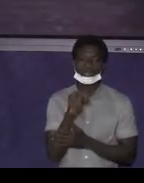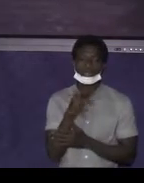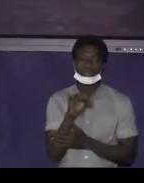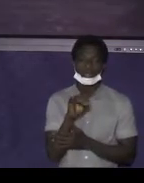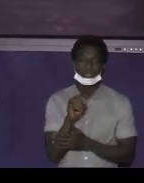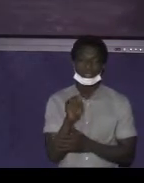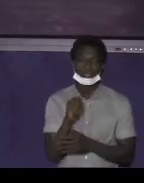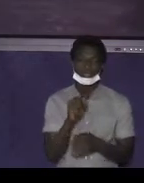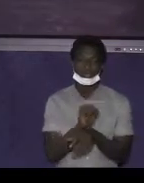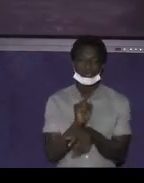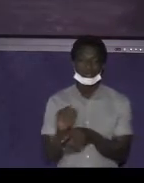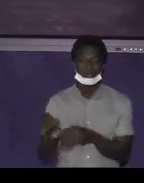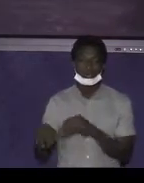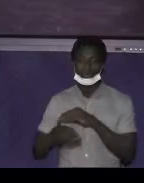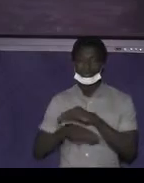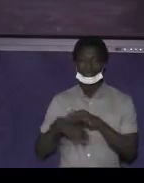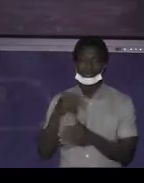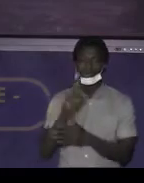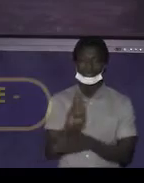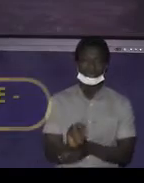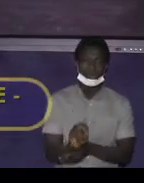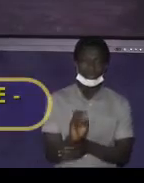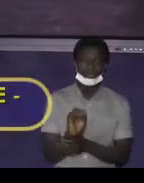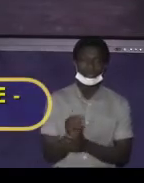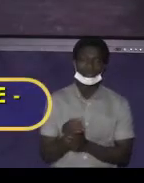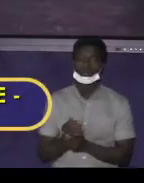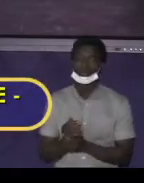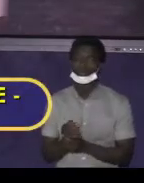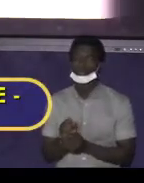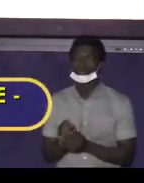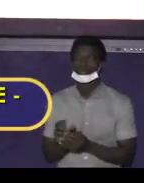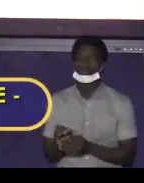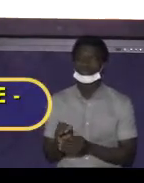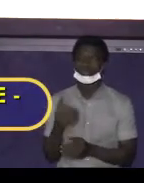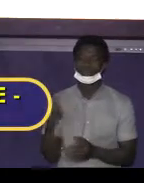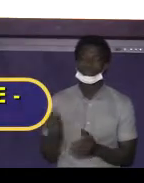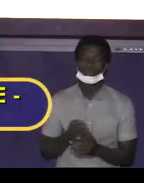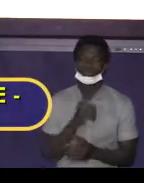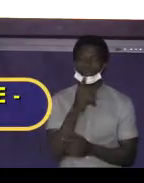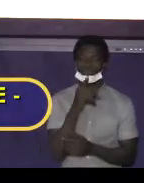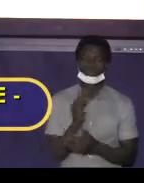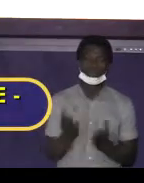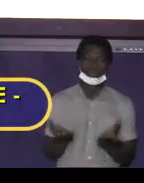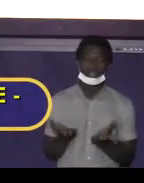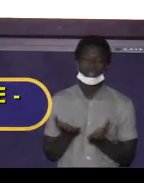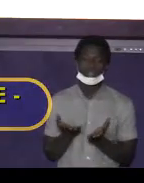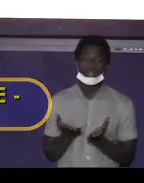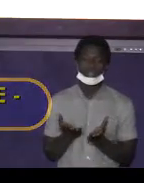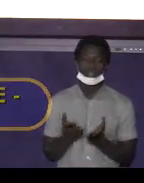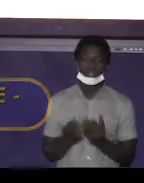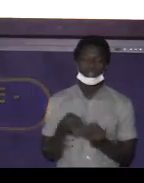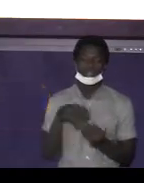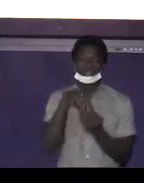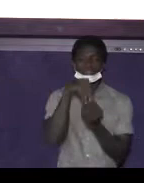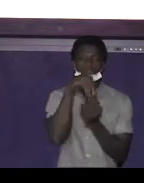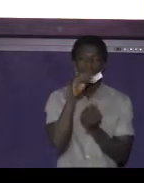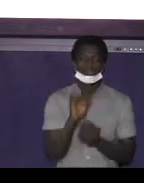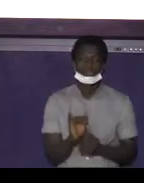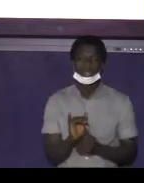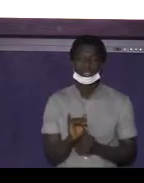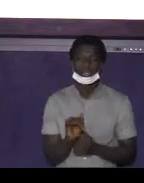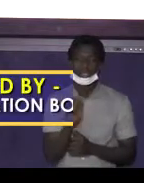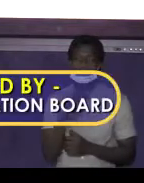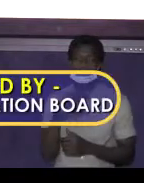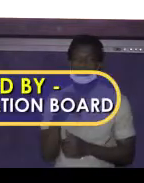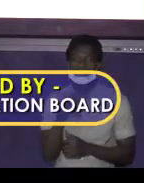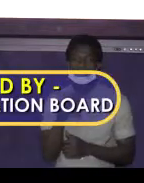working on the UNO, United Nations Organization. So the first one here, specialized agencies